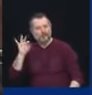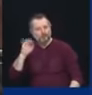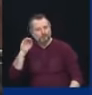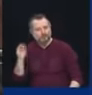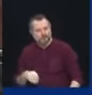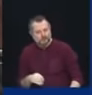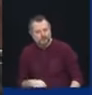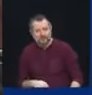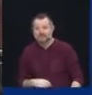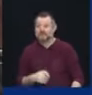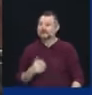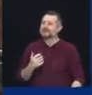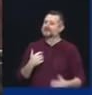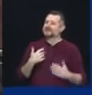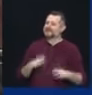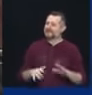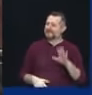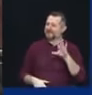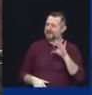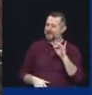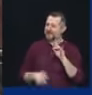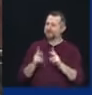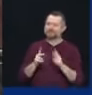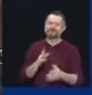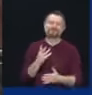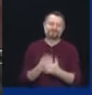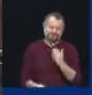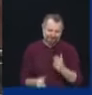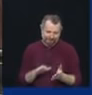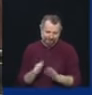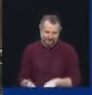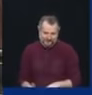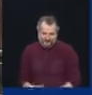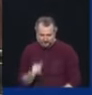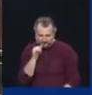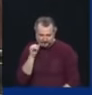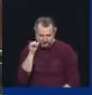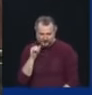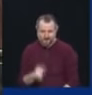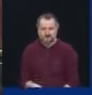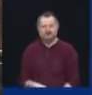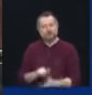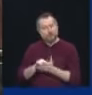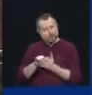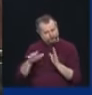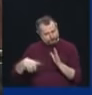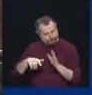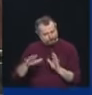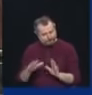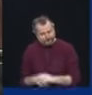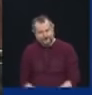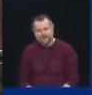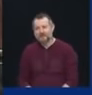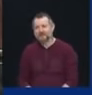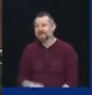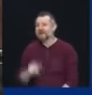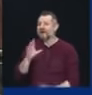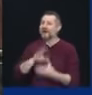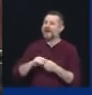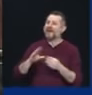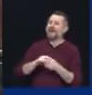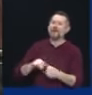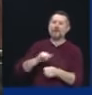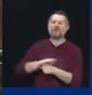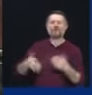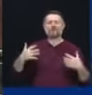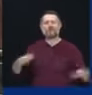New Yorkers who passed away from COVID yesterday. So when you think about, well, is it over? I have